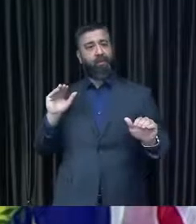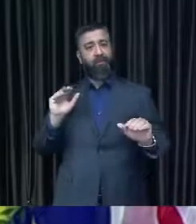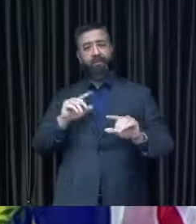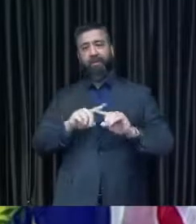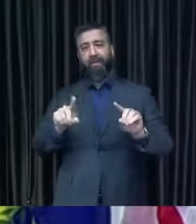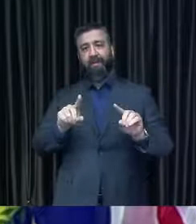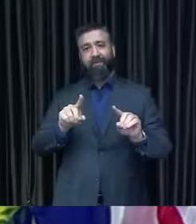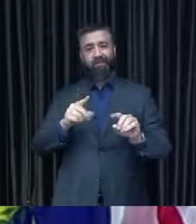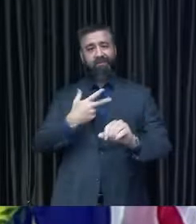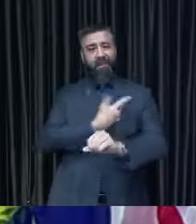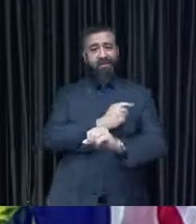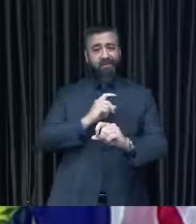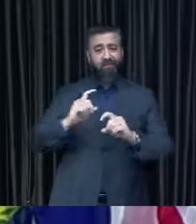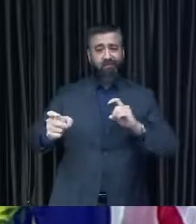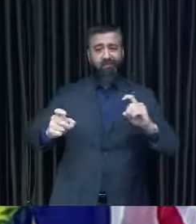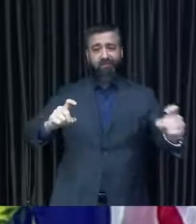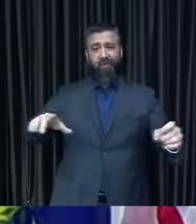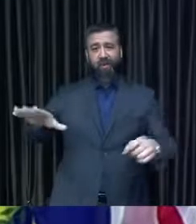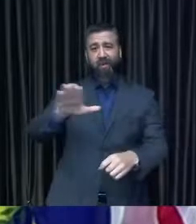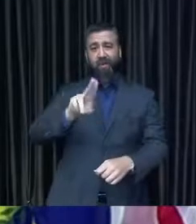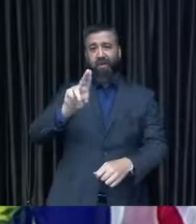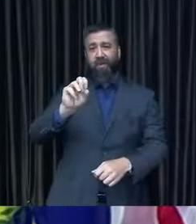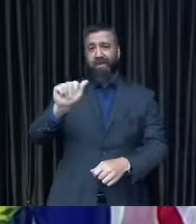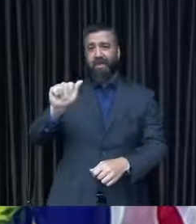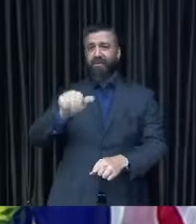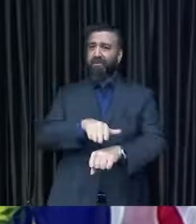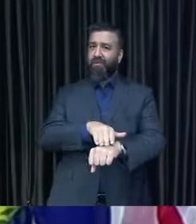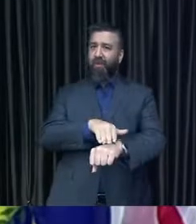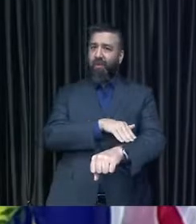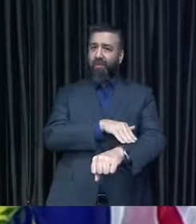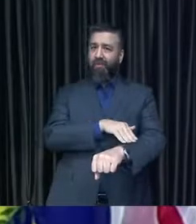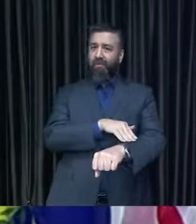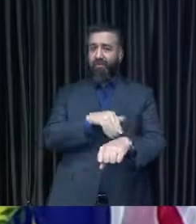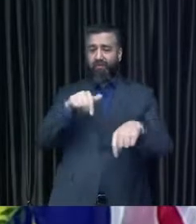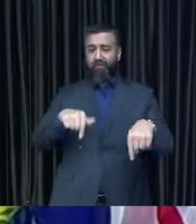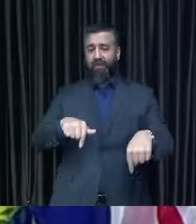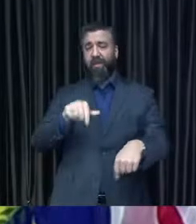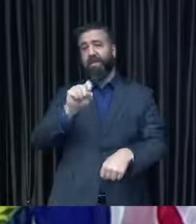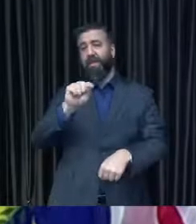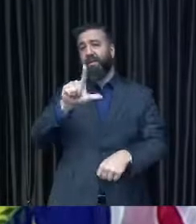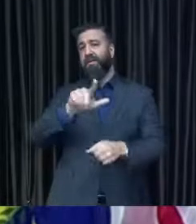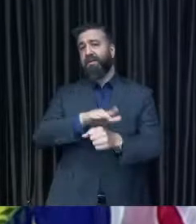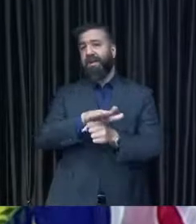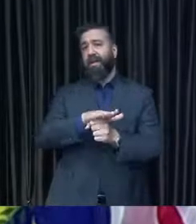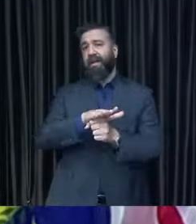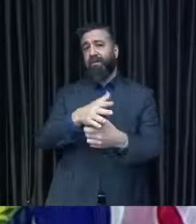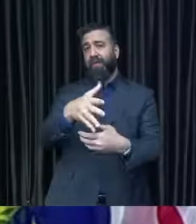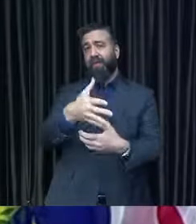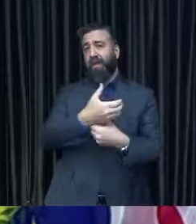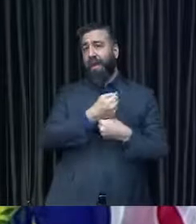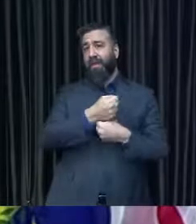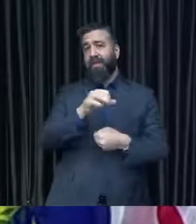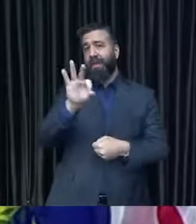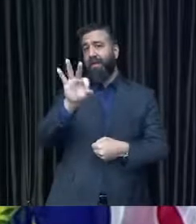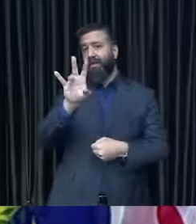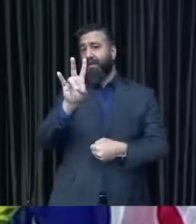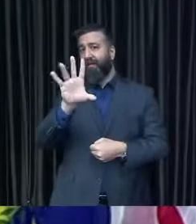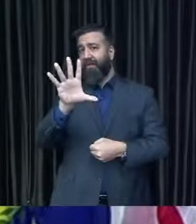the country has been slow. In St. Louis County, we received 975 doses last week in our first